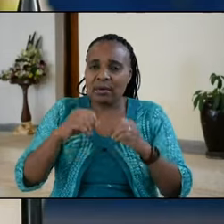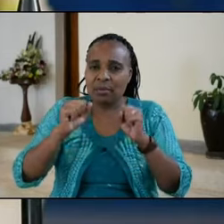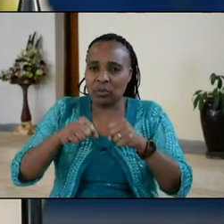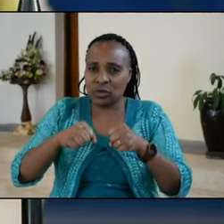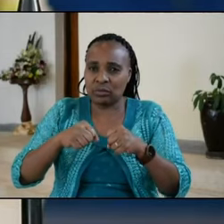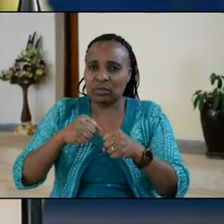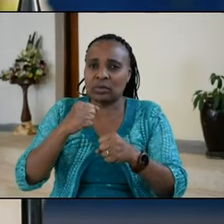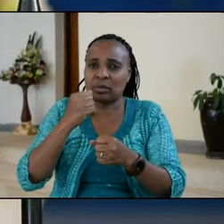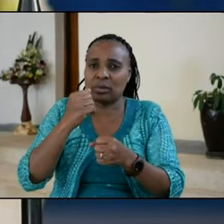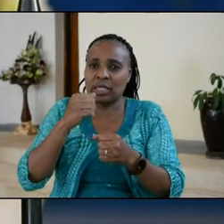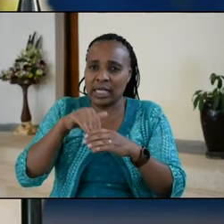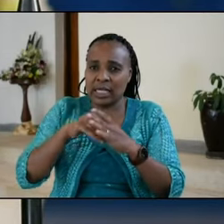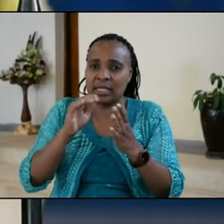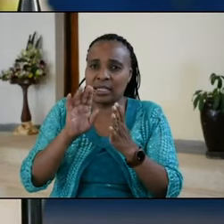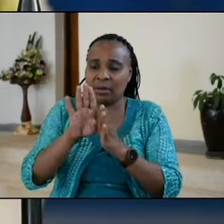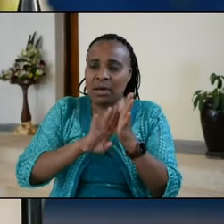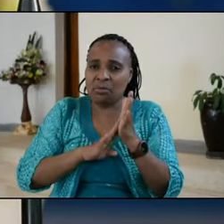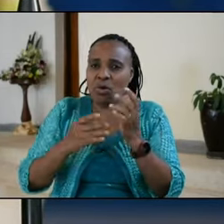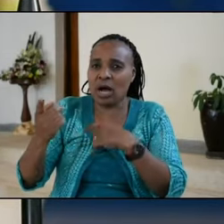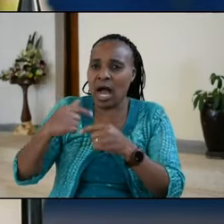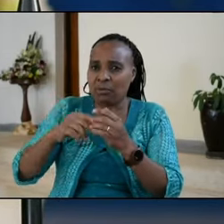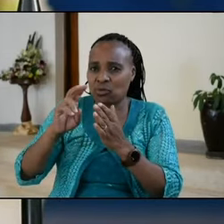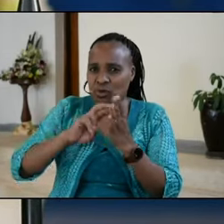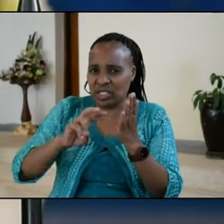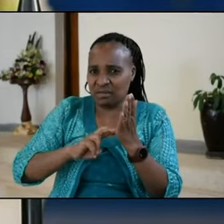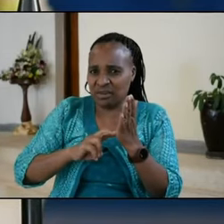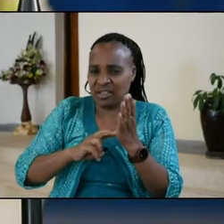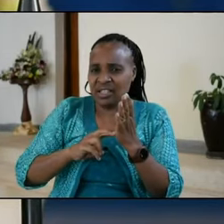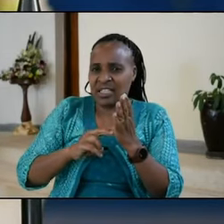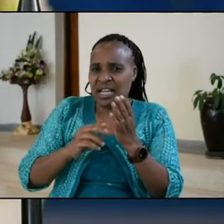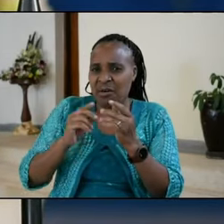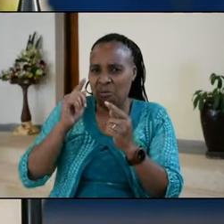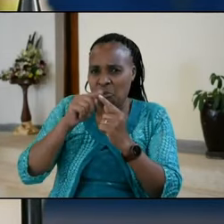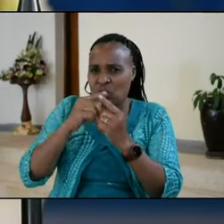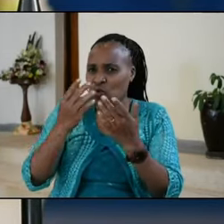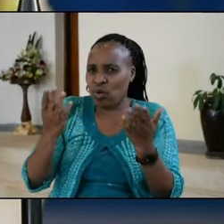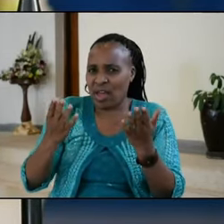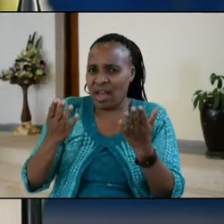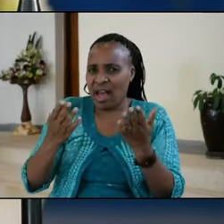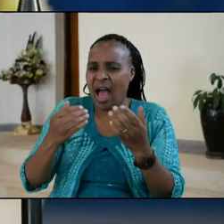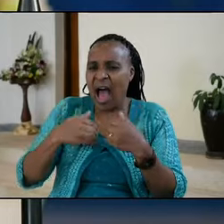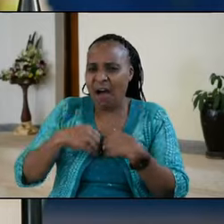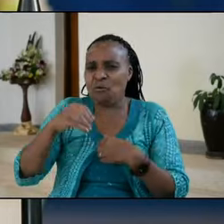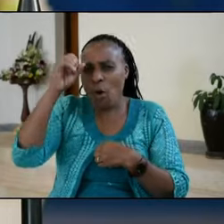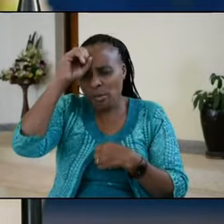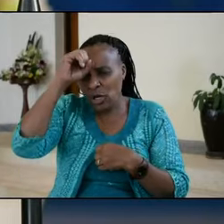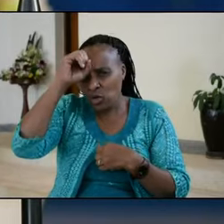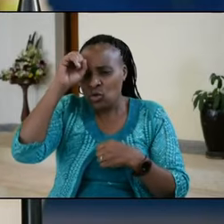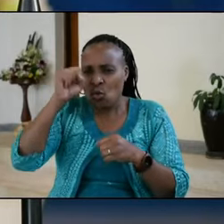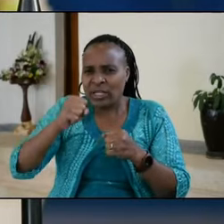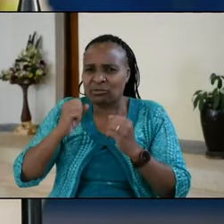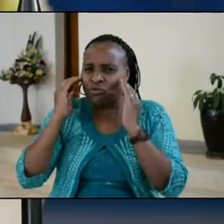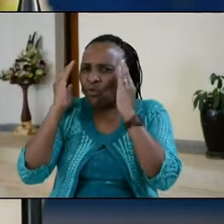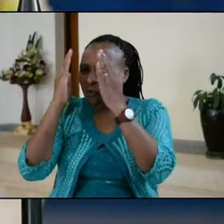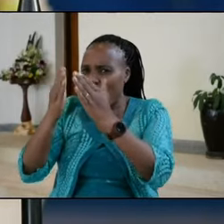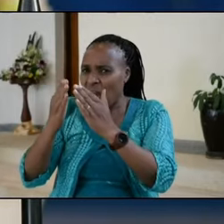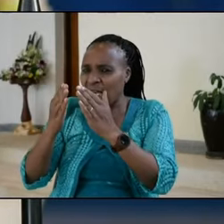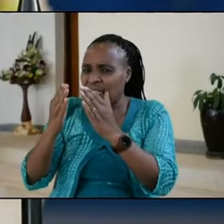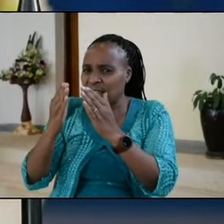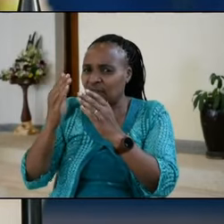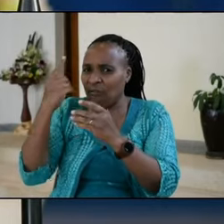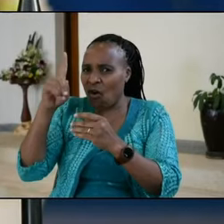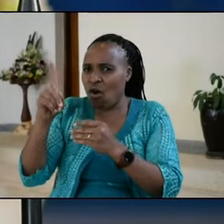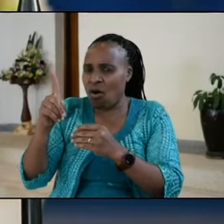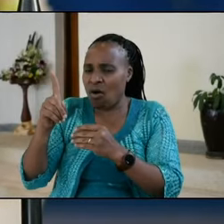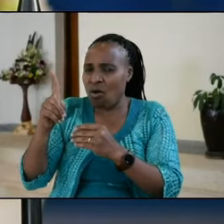Bible come to read the Bible from a biased point of view. We have an opinion that we want to propagate. So we look